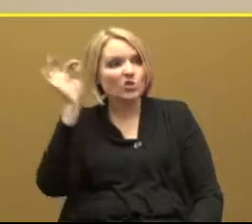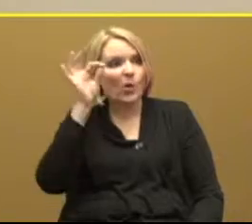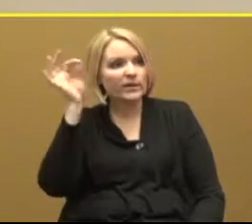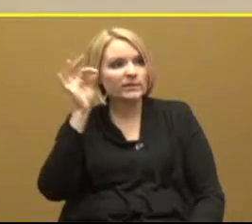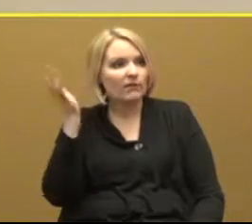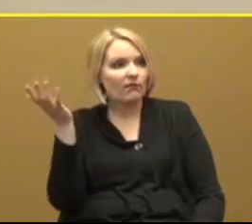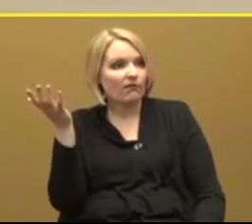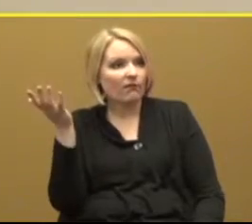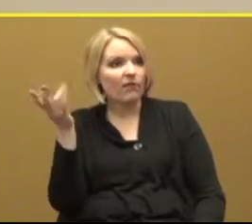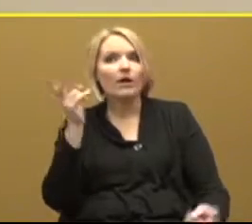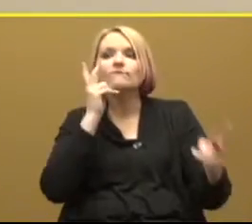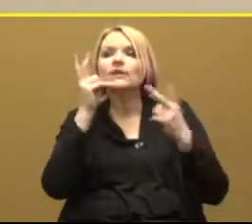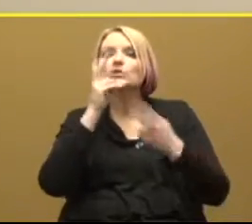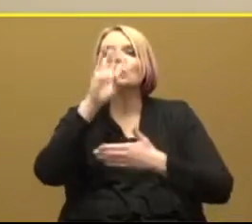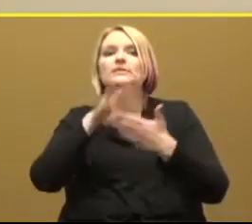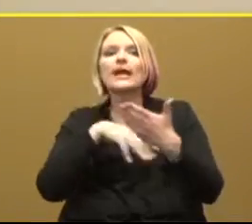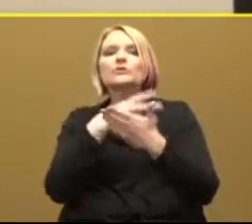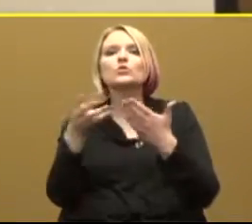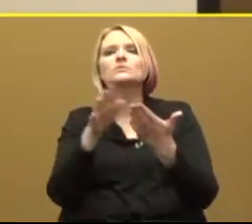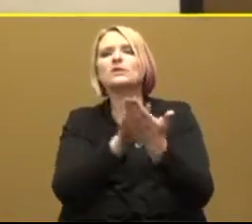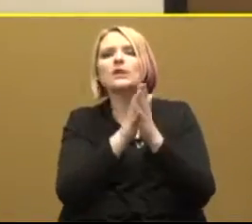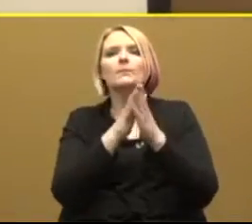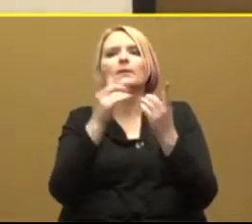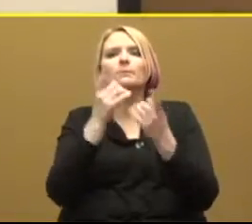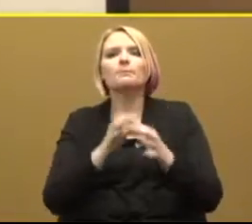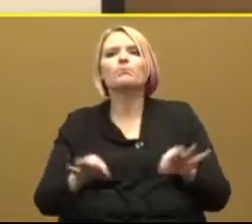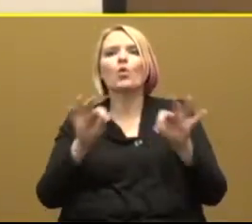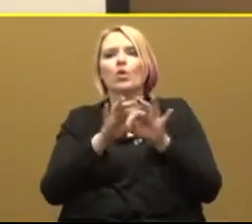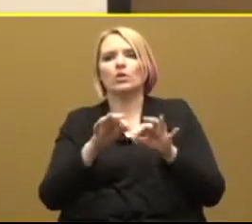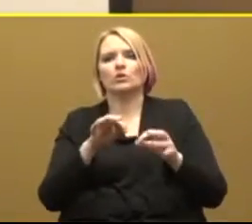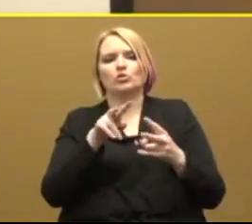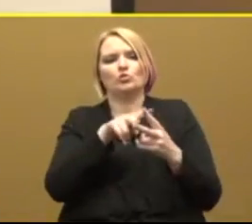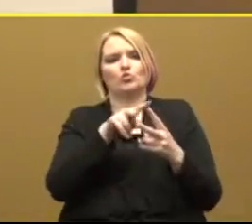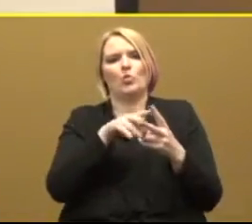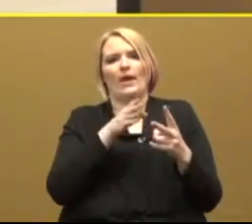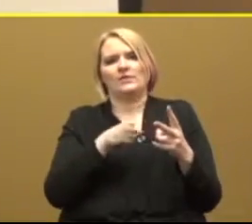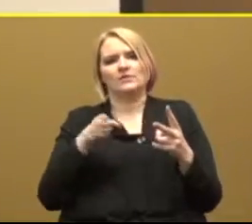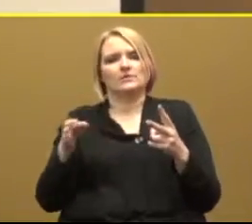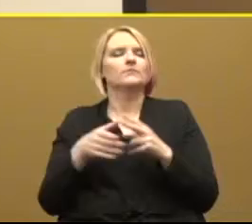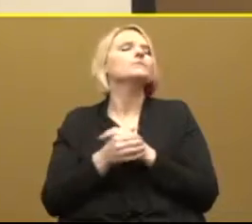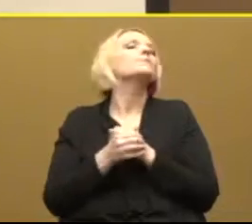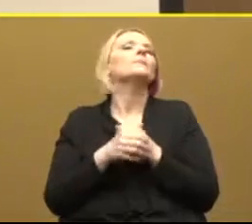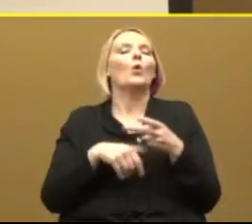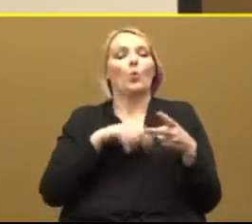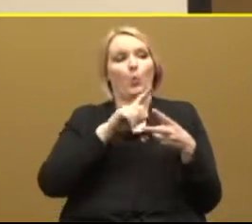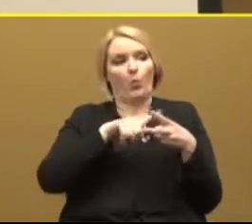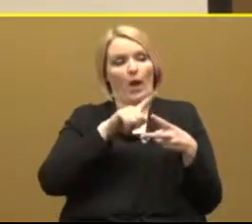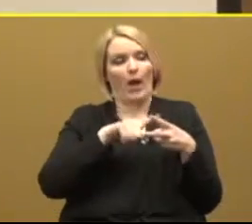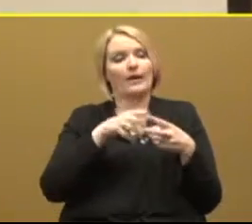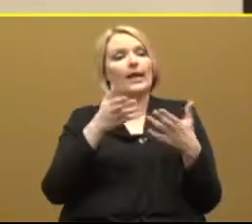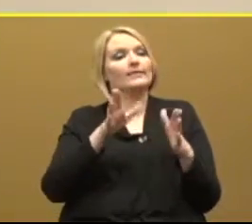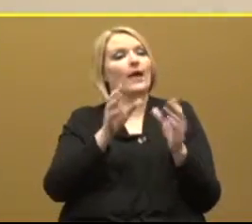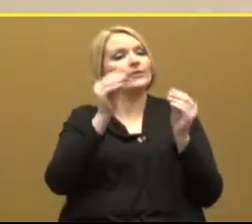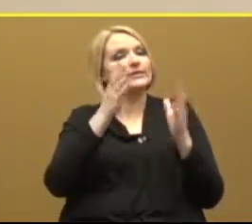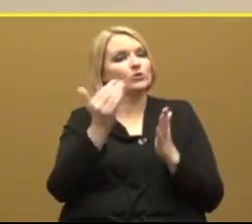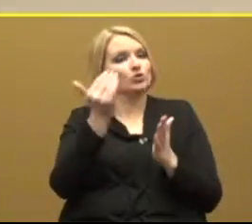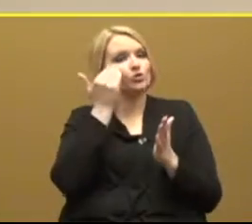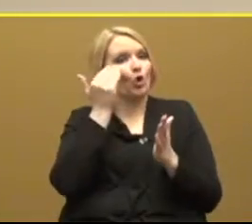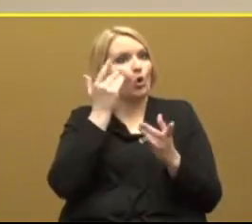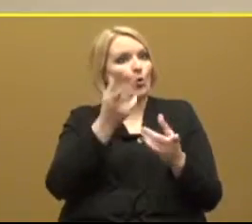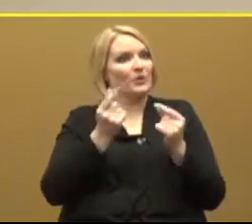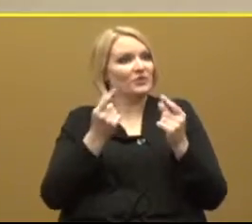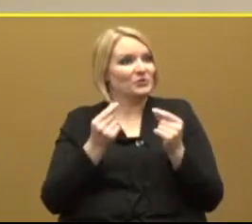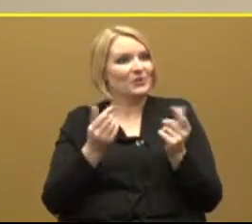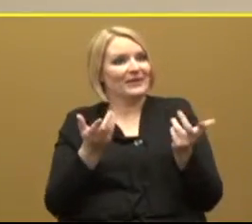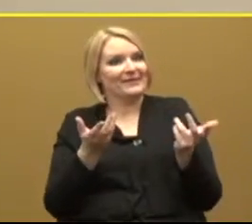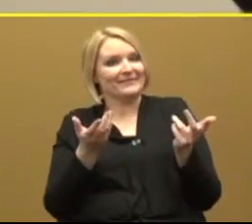No. Visual schedules became important in two different ways. One, it let the teachers know what the heck